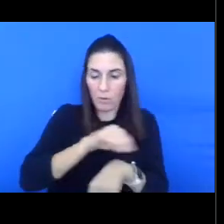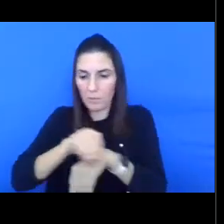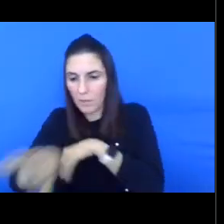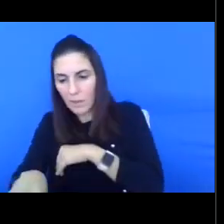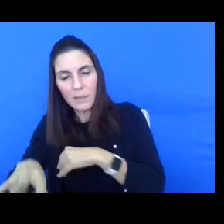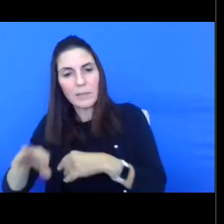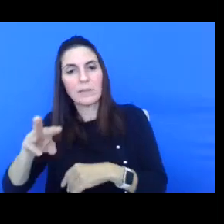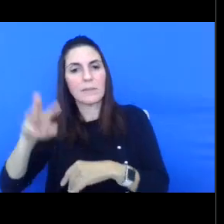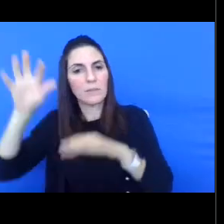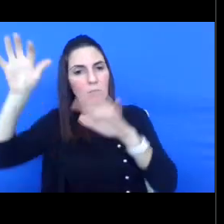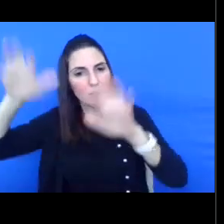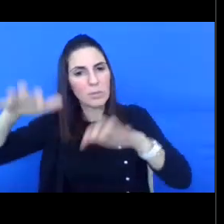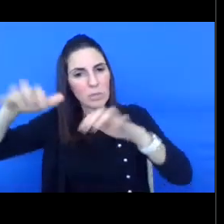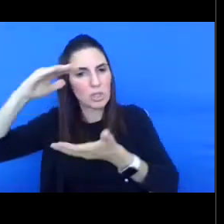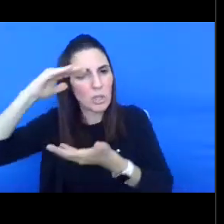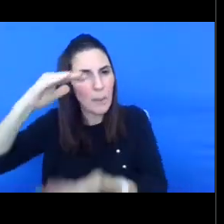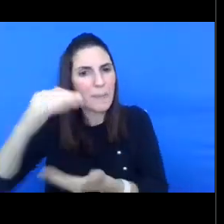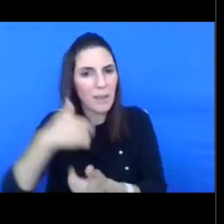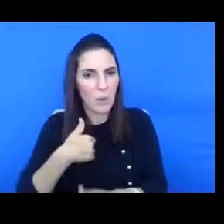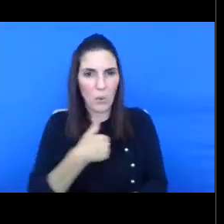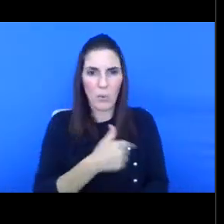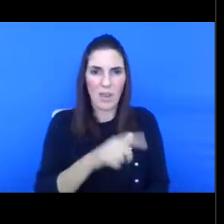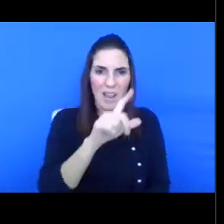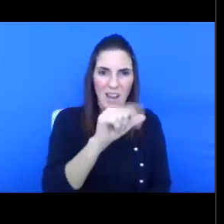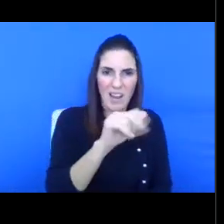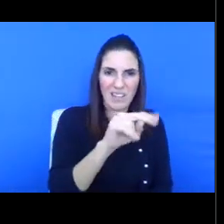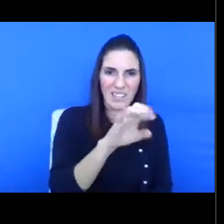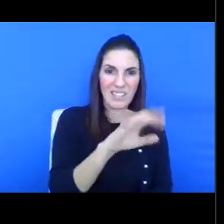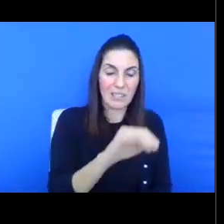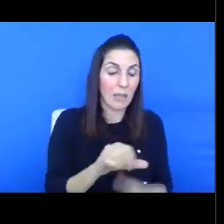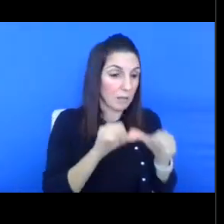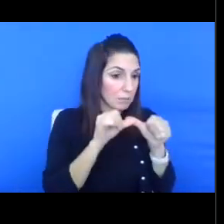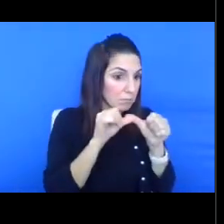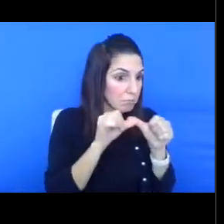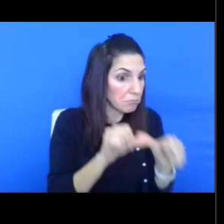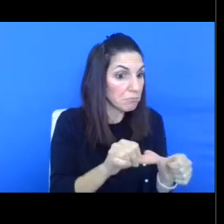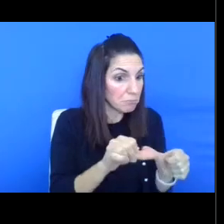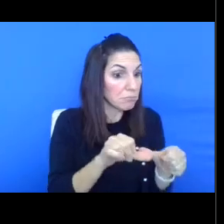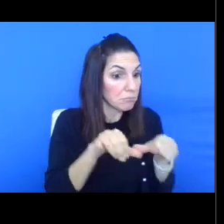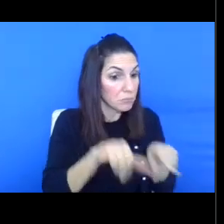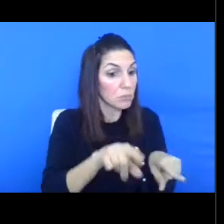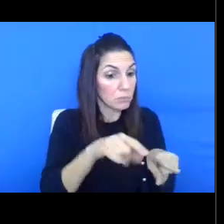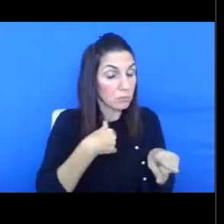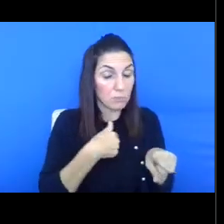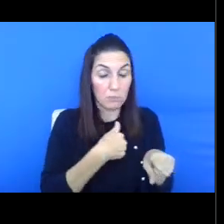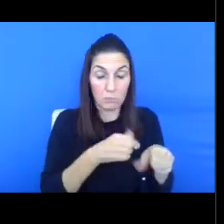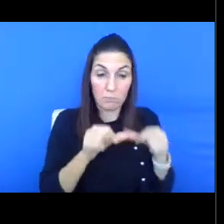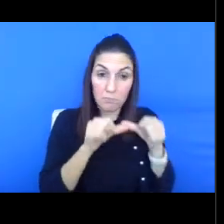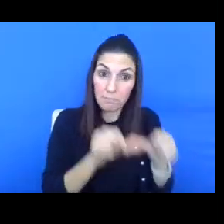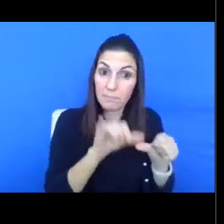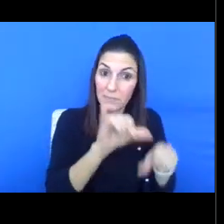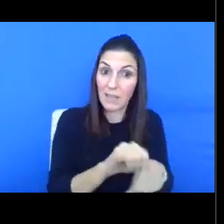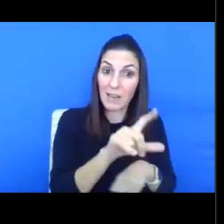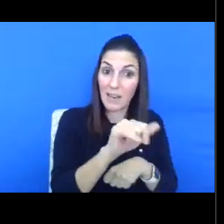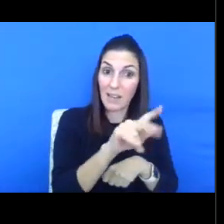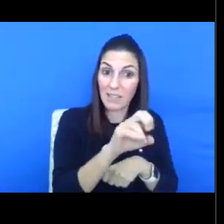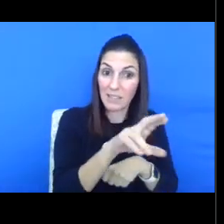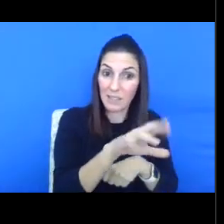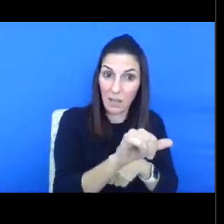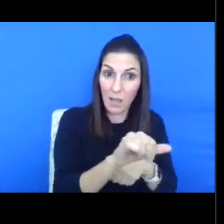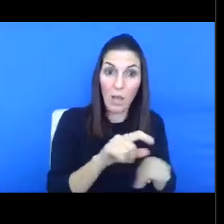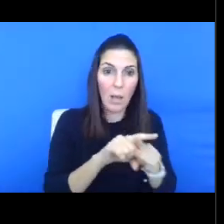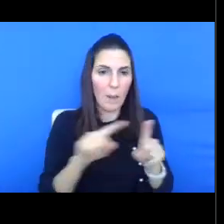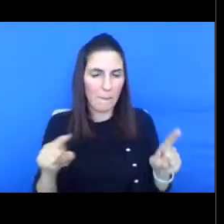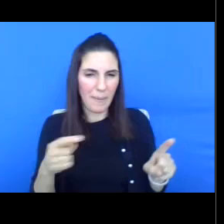that we've seen. We've been in a La Nina period for a little while now, actually. There's some indication in